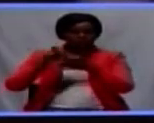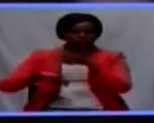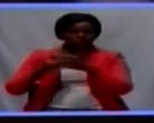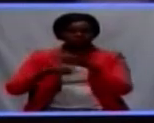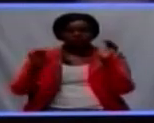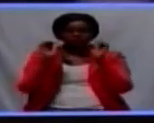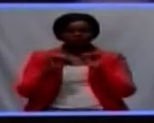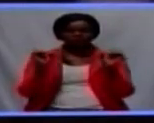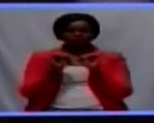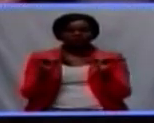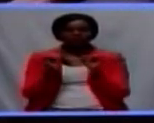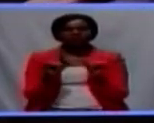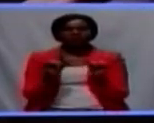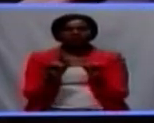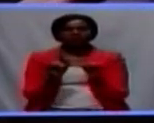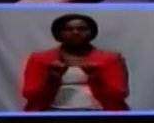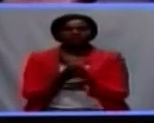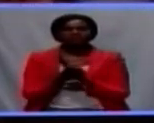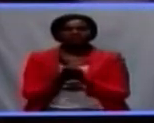zero?